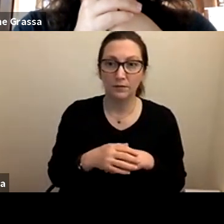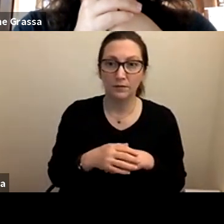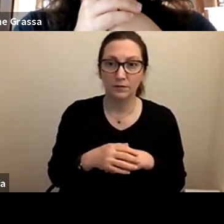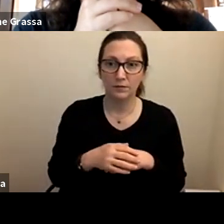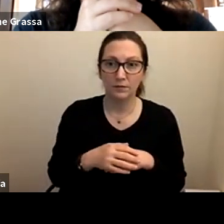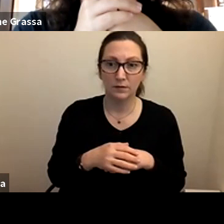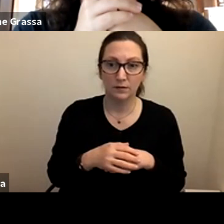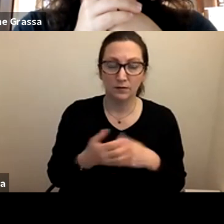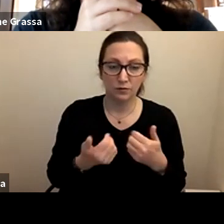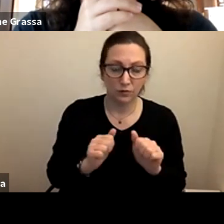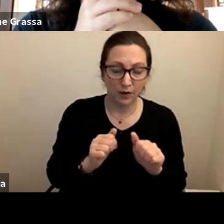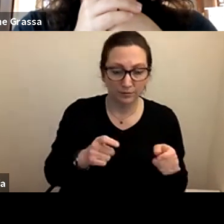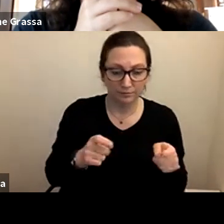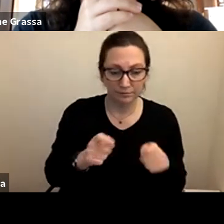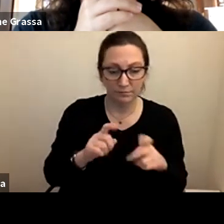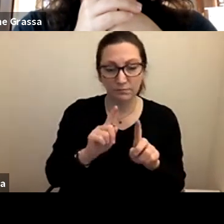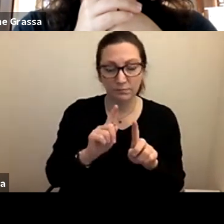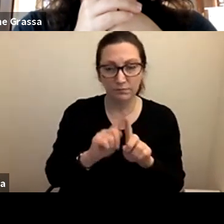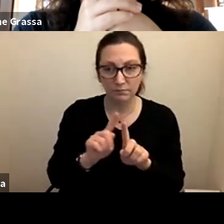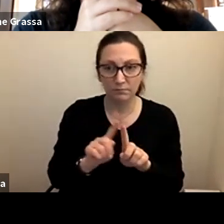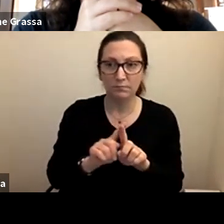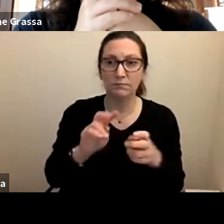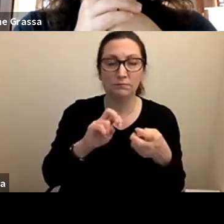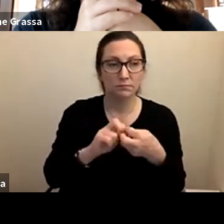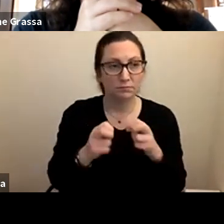difficult issues. And